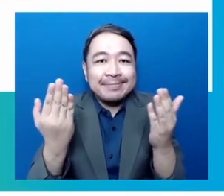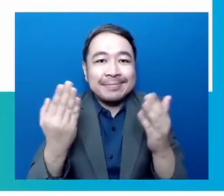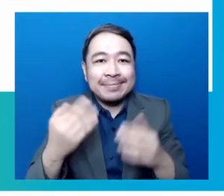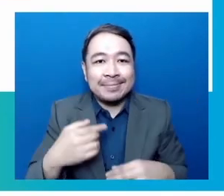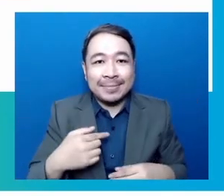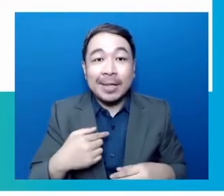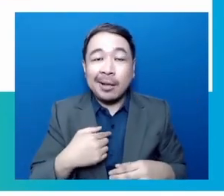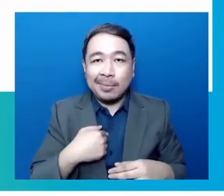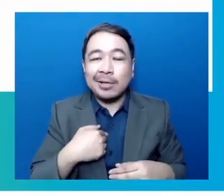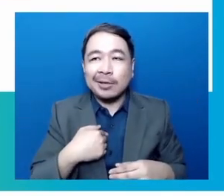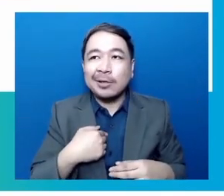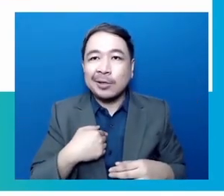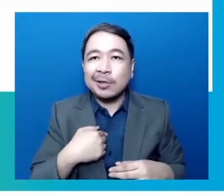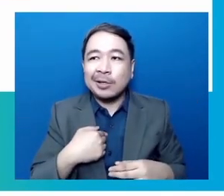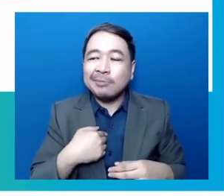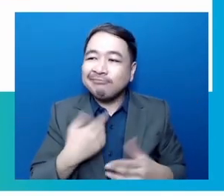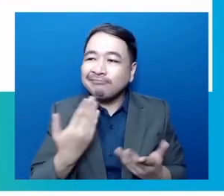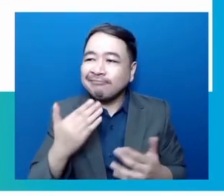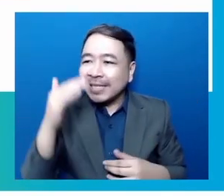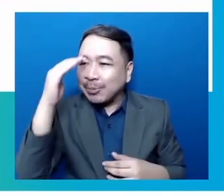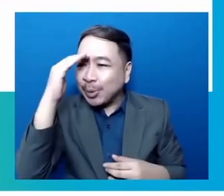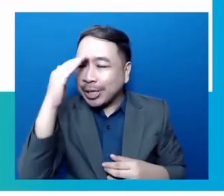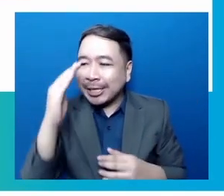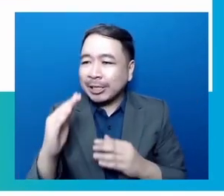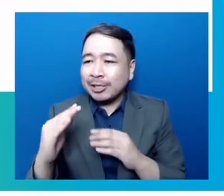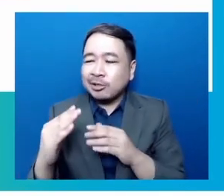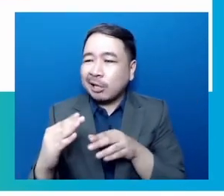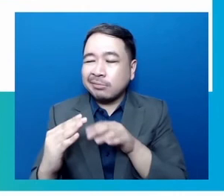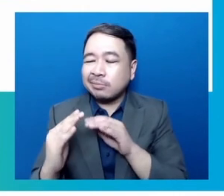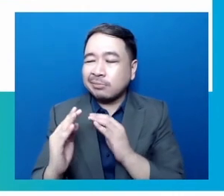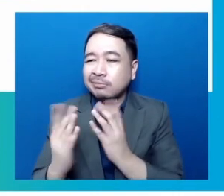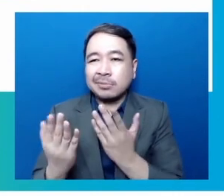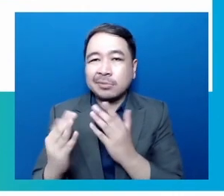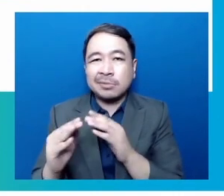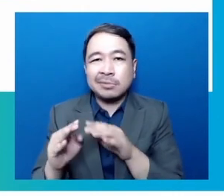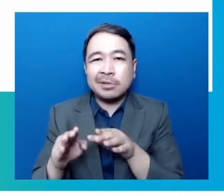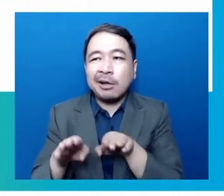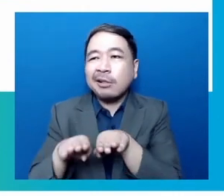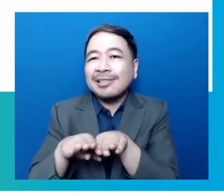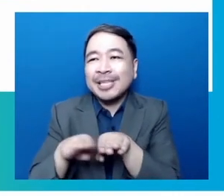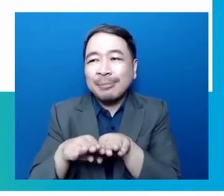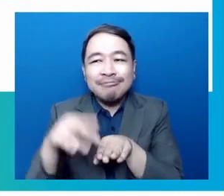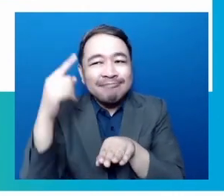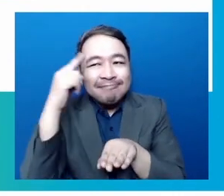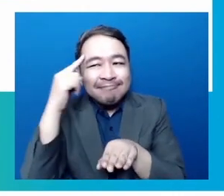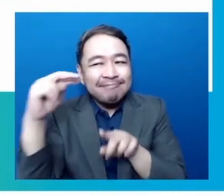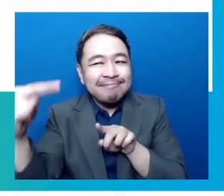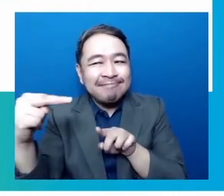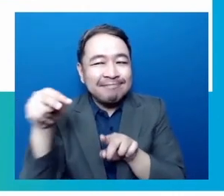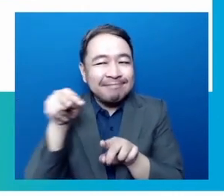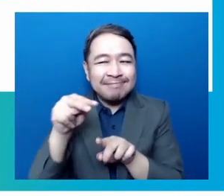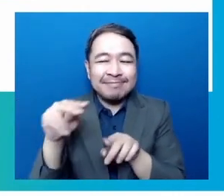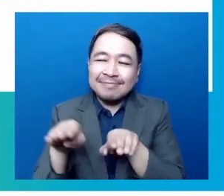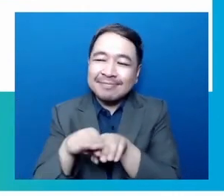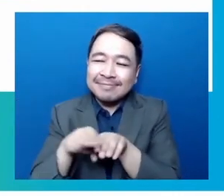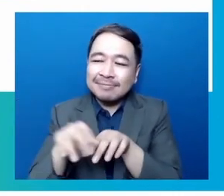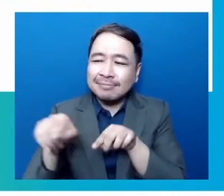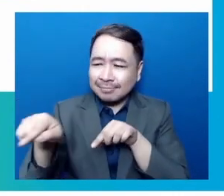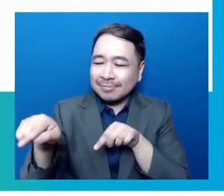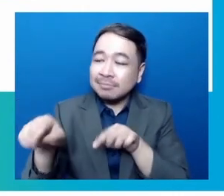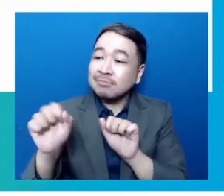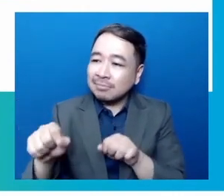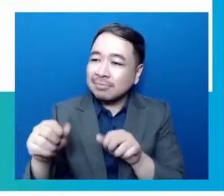like-minded executive directors will do whatever we can to raise the bar,